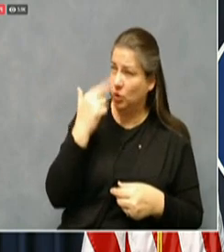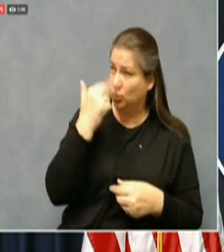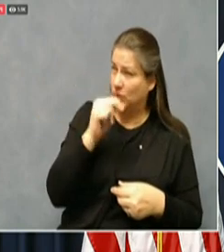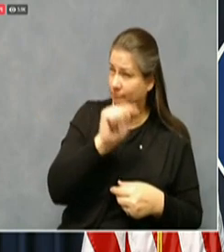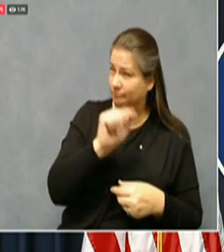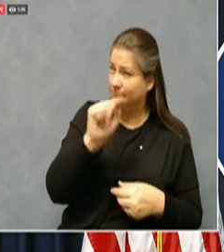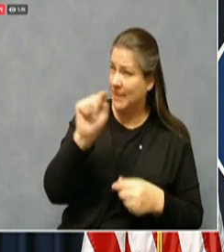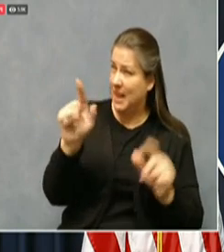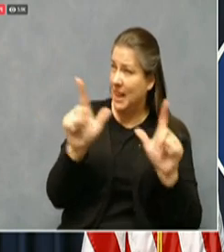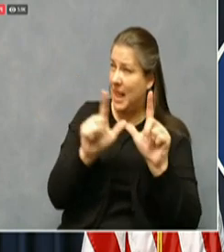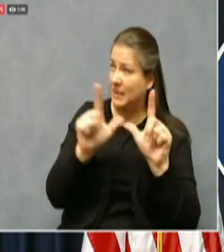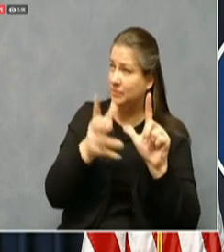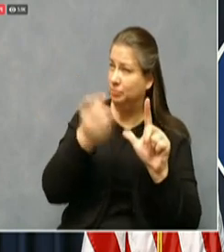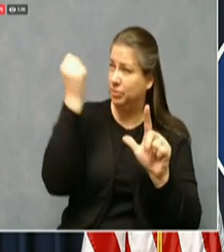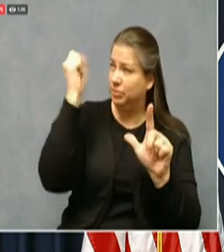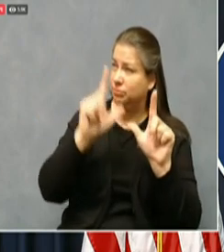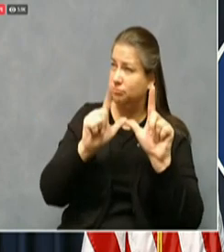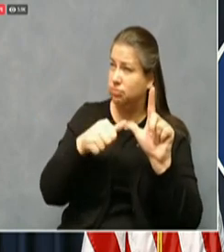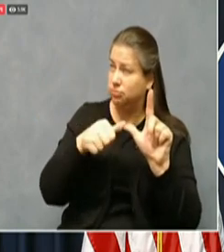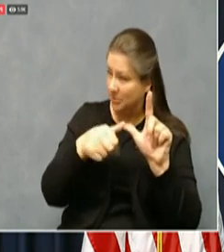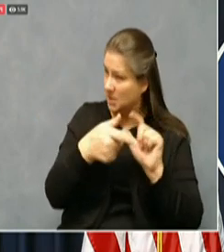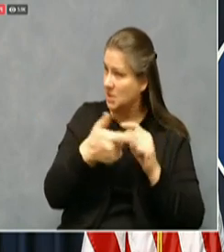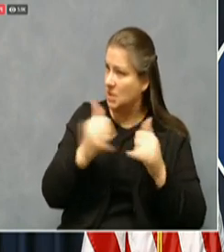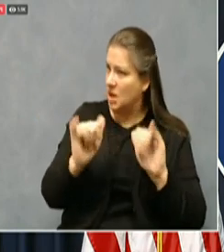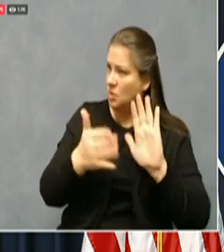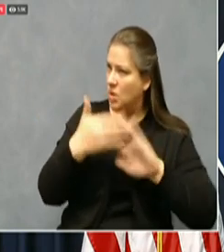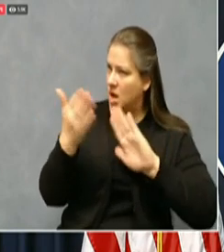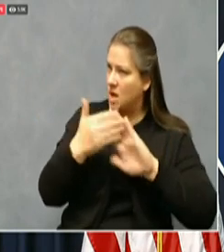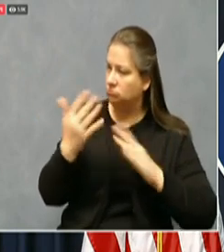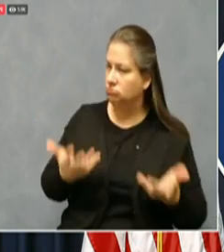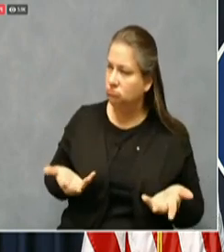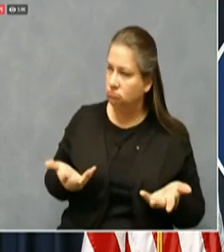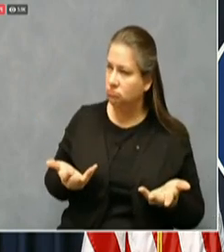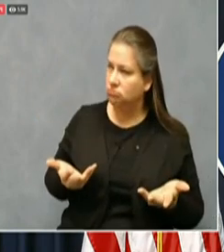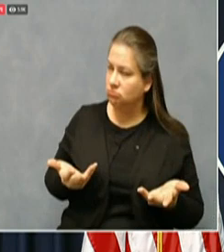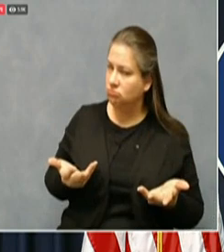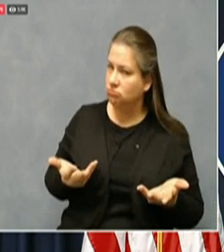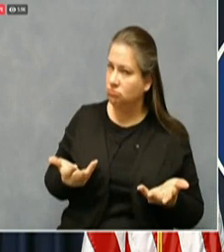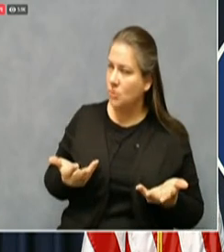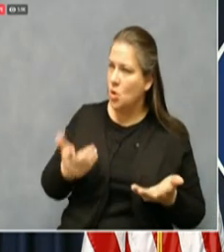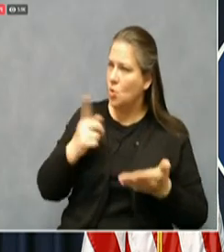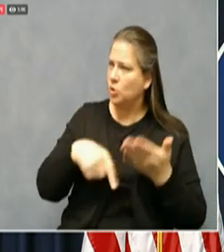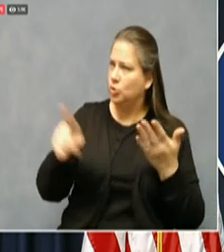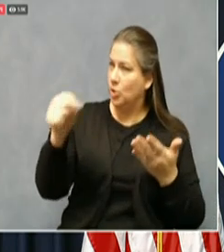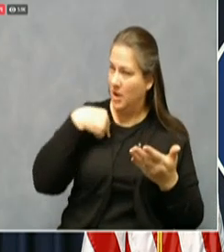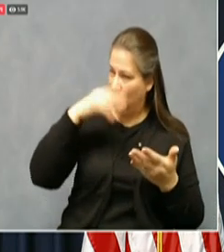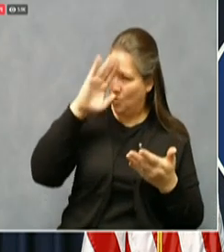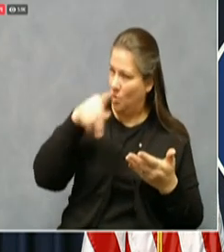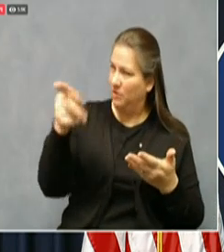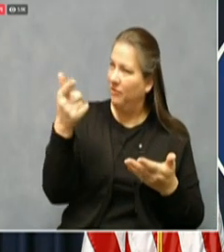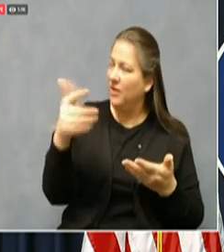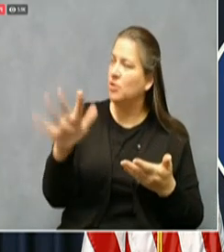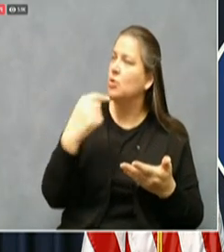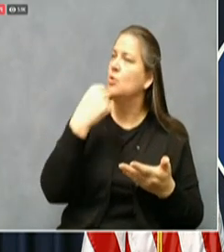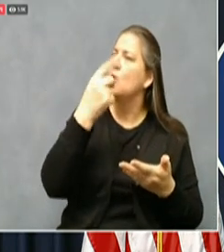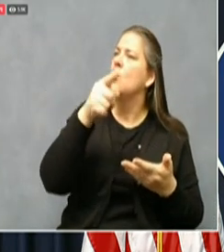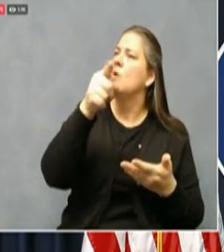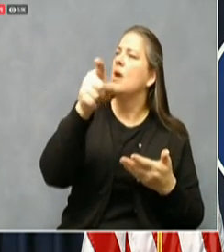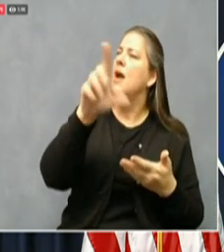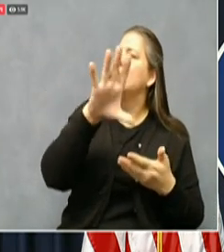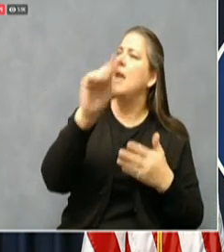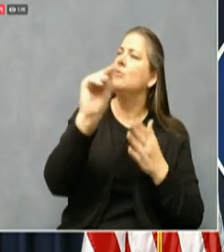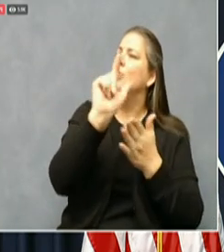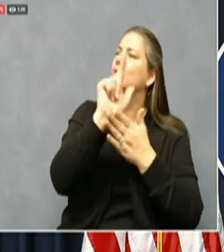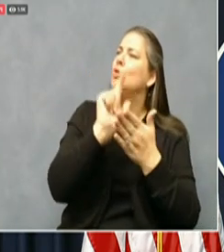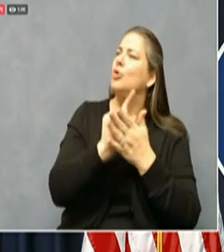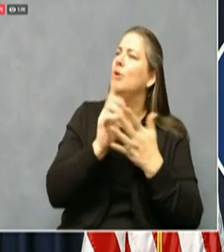pulled and continuing to operate. What else can be done? I know it's been referred to the county, the county attorneys in some of those cases, but